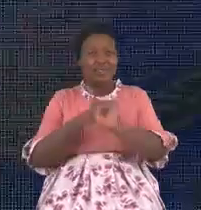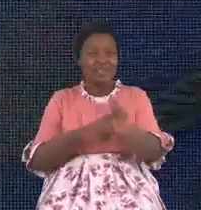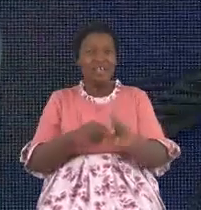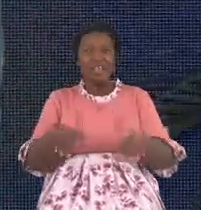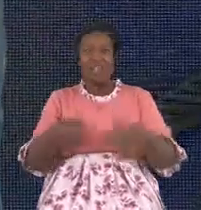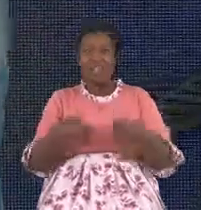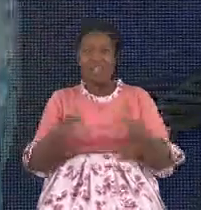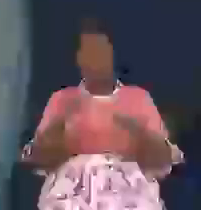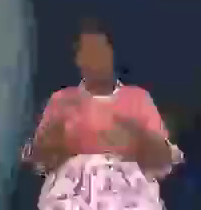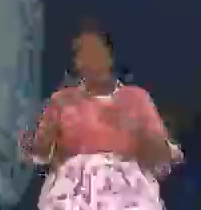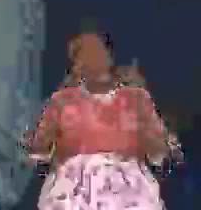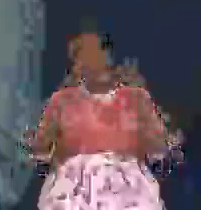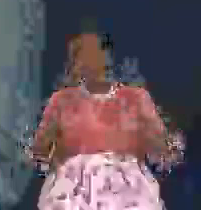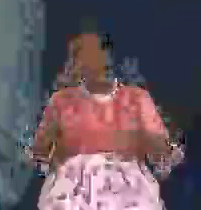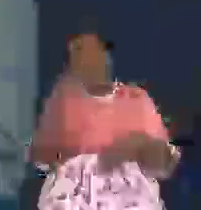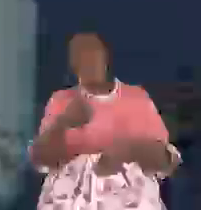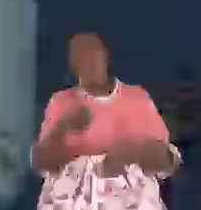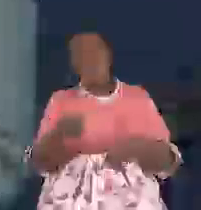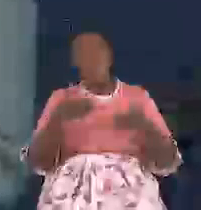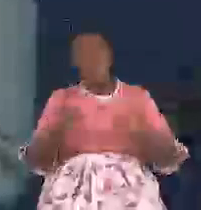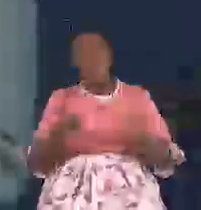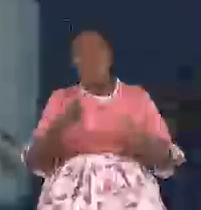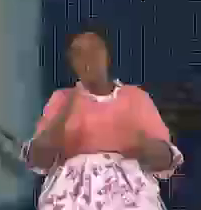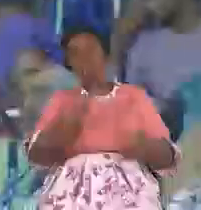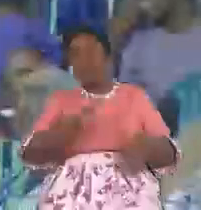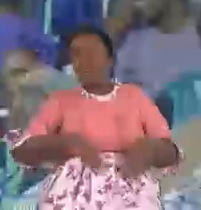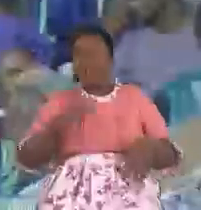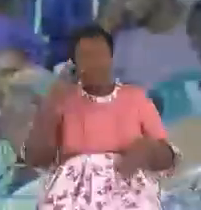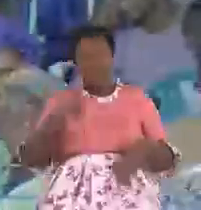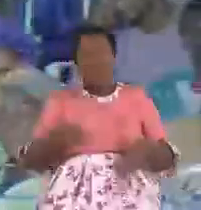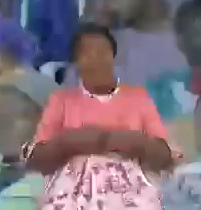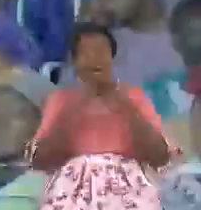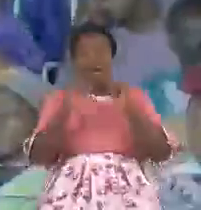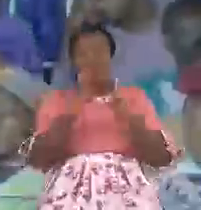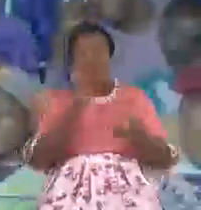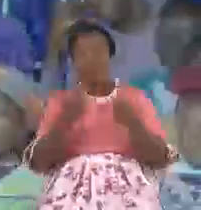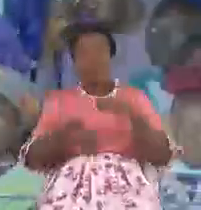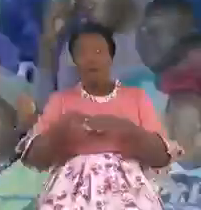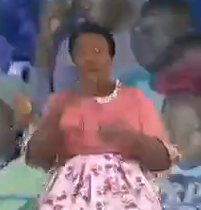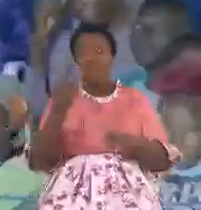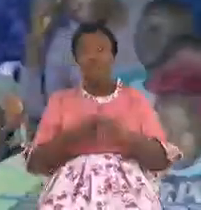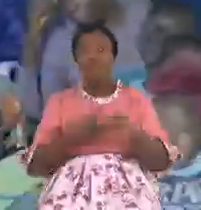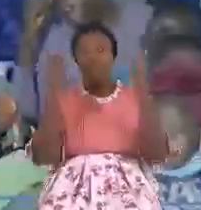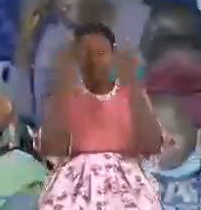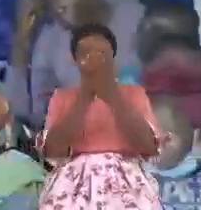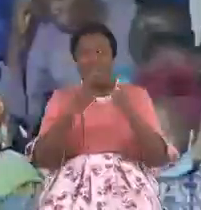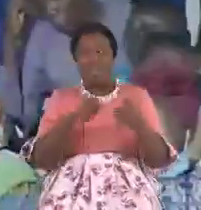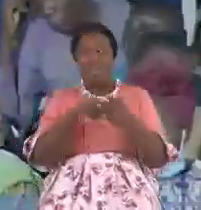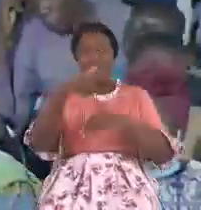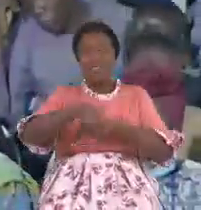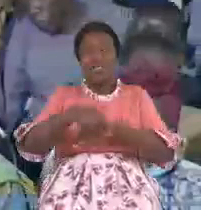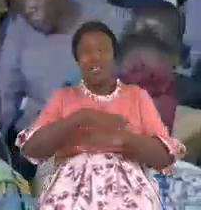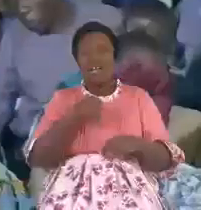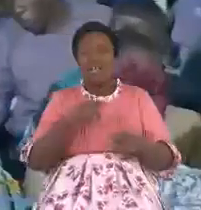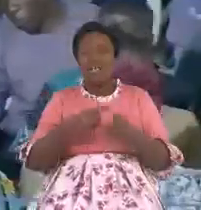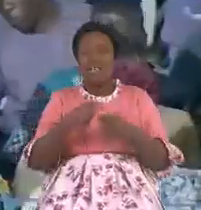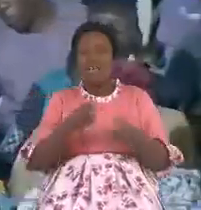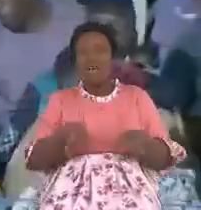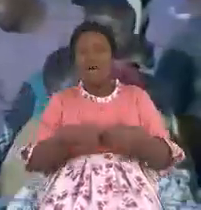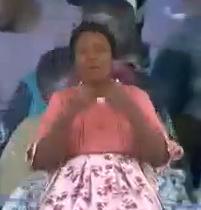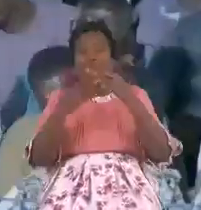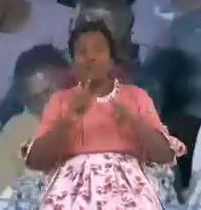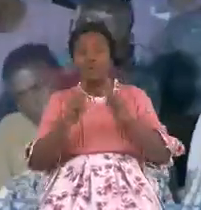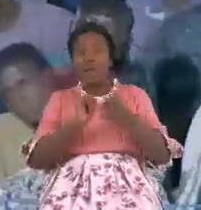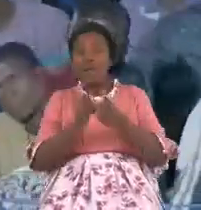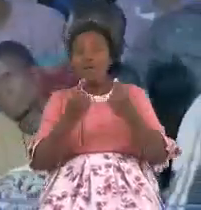out how many are coming away from darkness how many are coming down from that tower of pride how